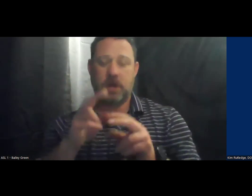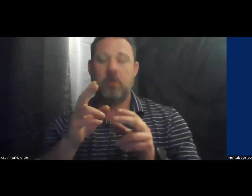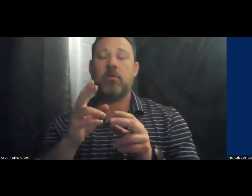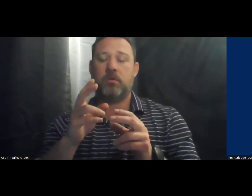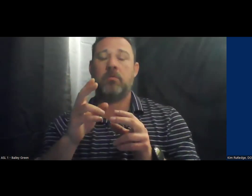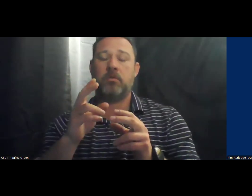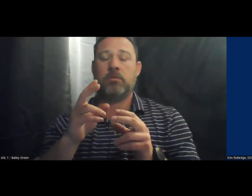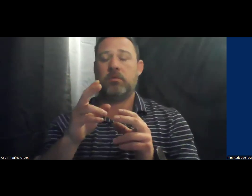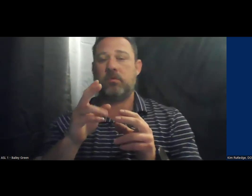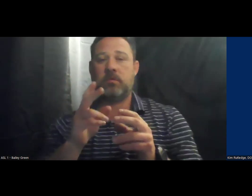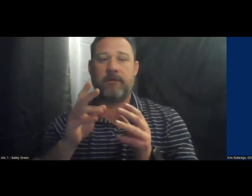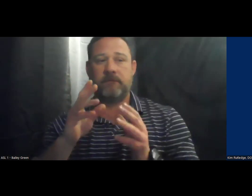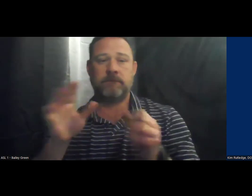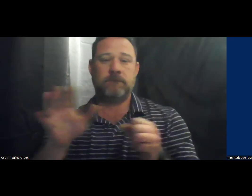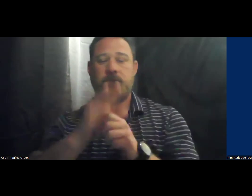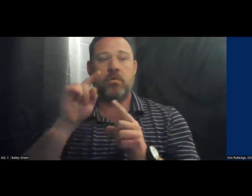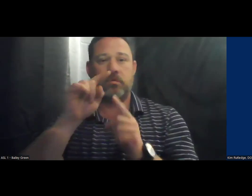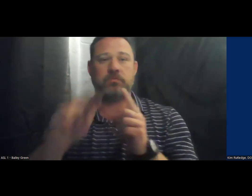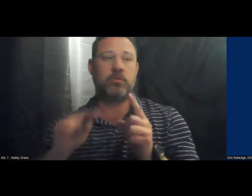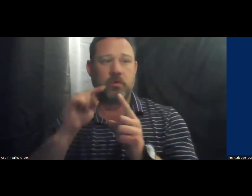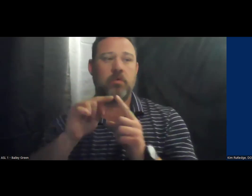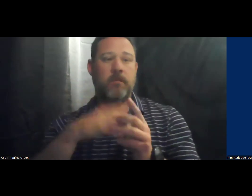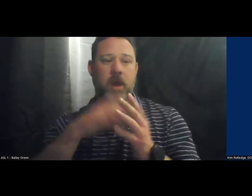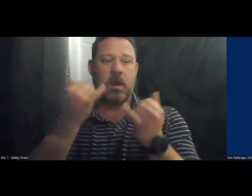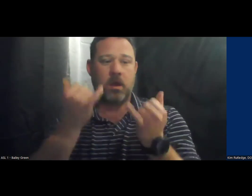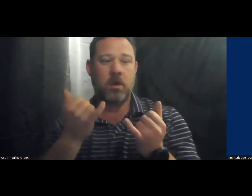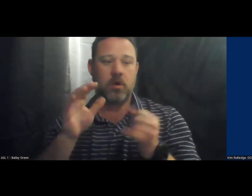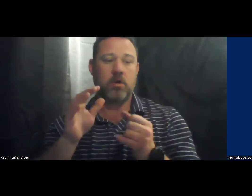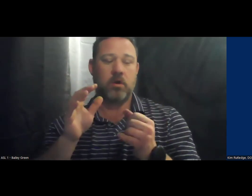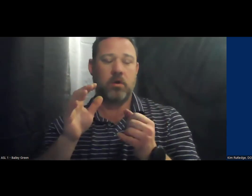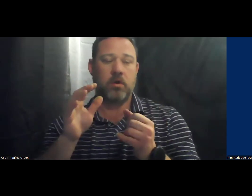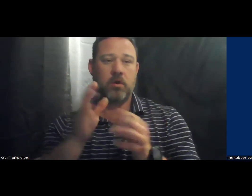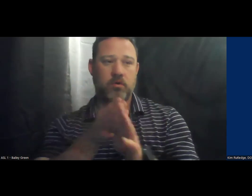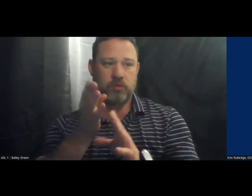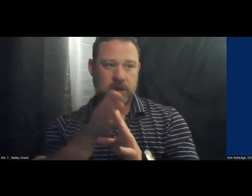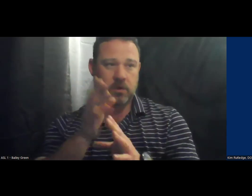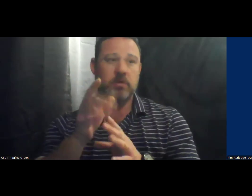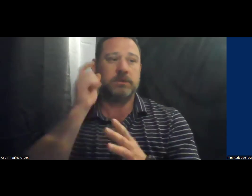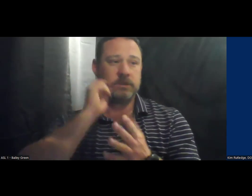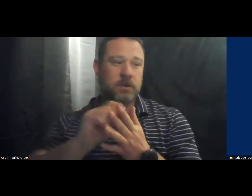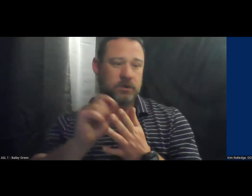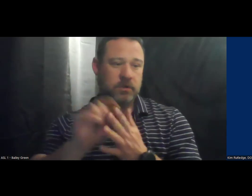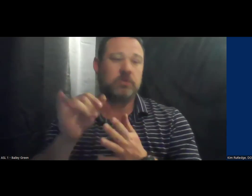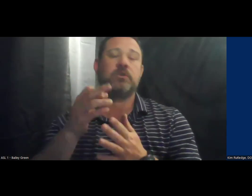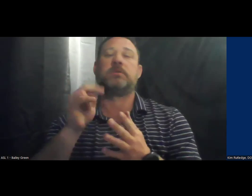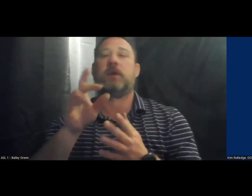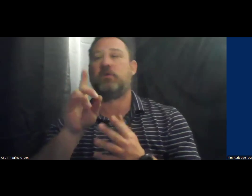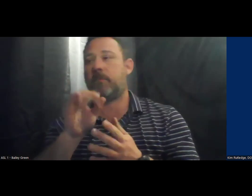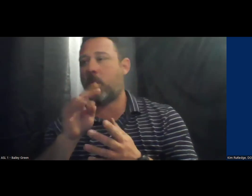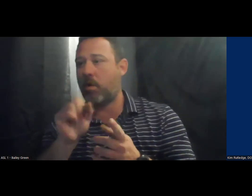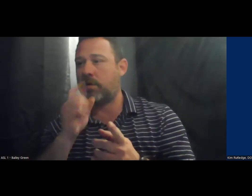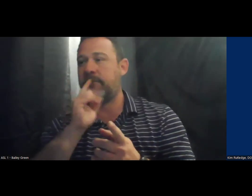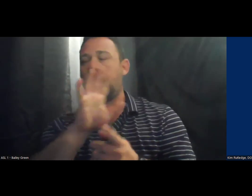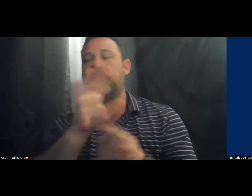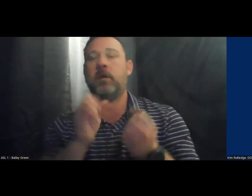ways very full circle in my own career. I want to thank Secretary Johnson and also Director DeMorris for